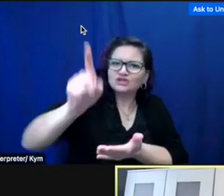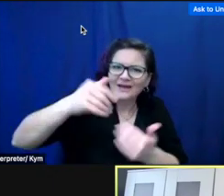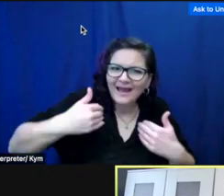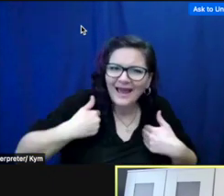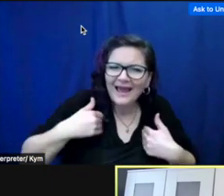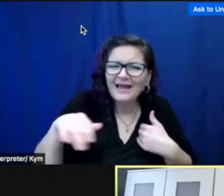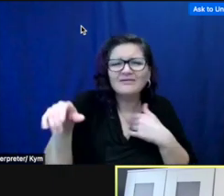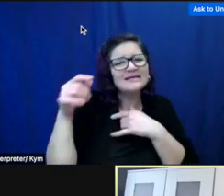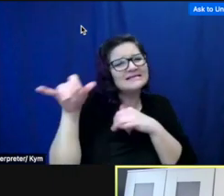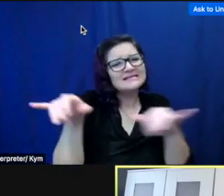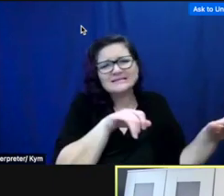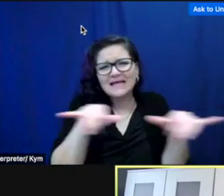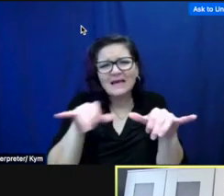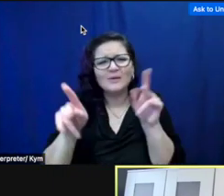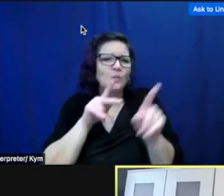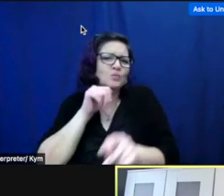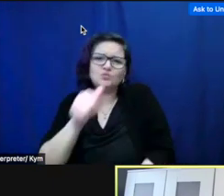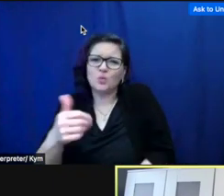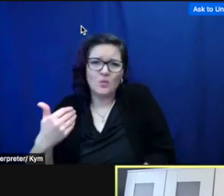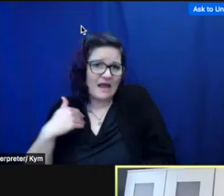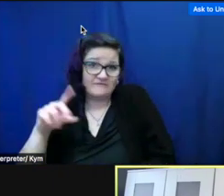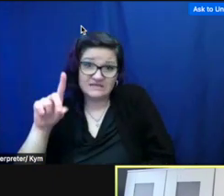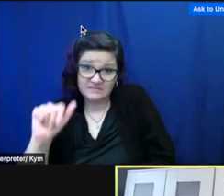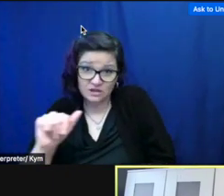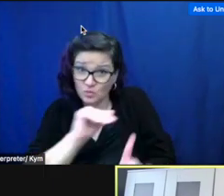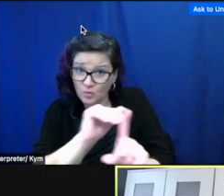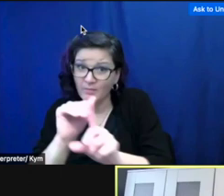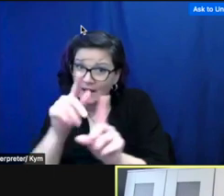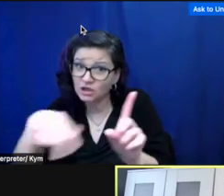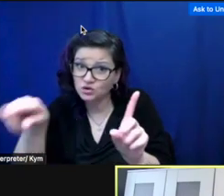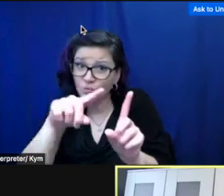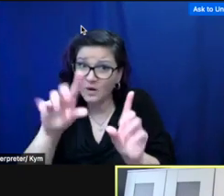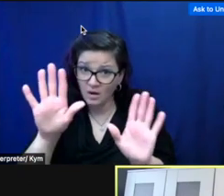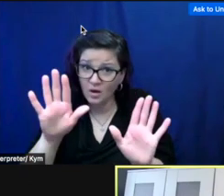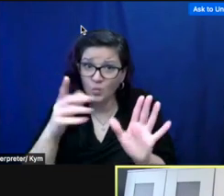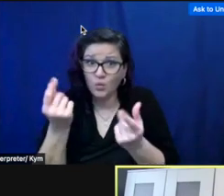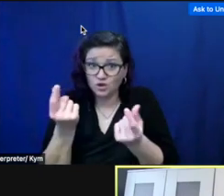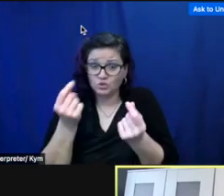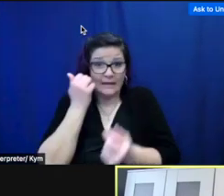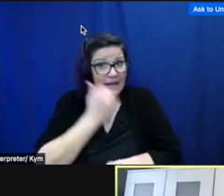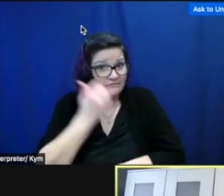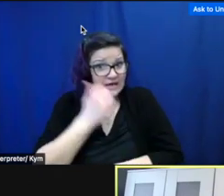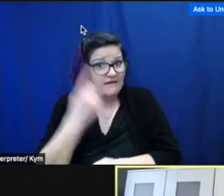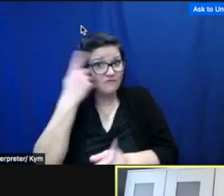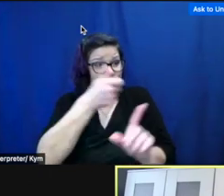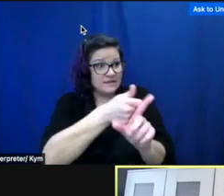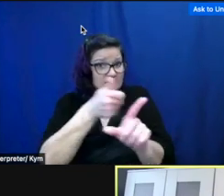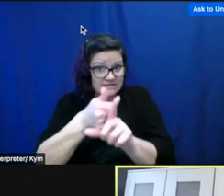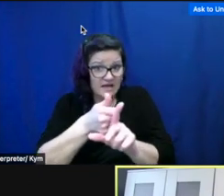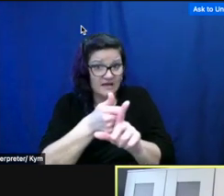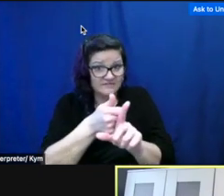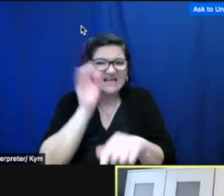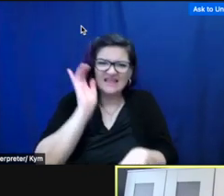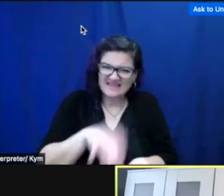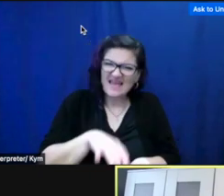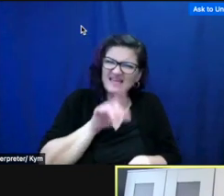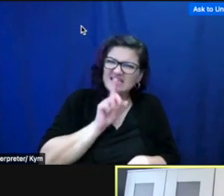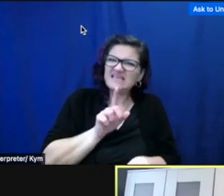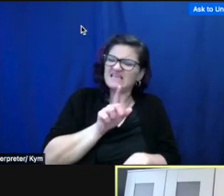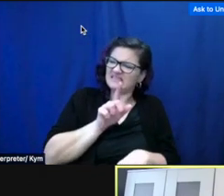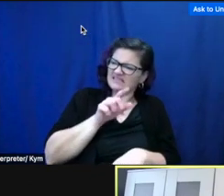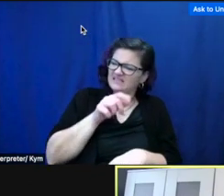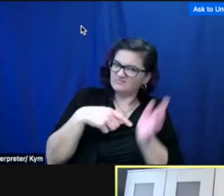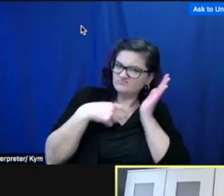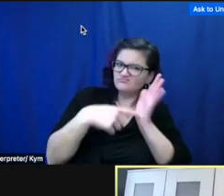have a disability. Absolutely. Just want to remind folks that what they do every day for themselves is a means of a civil rights for persons